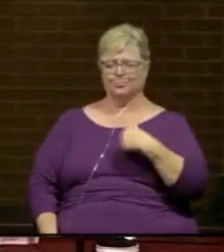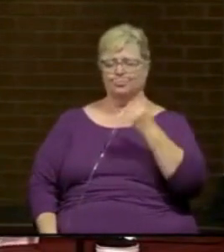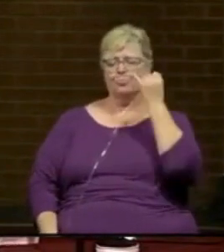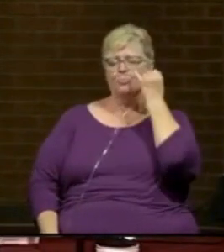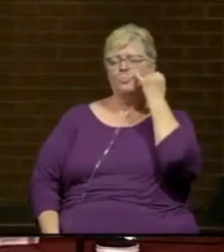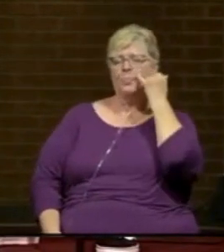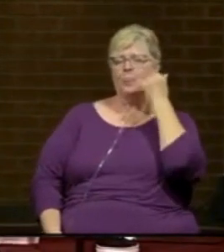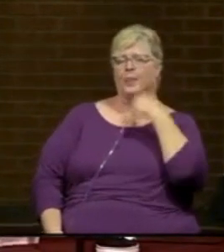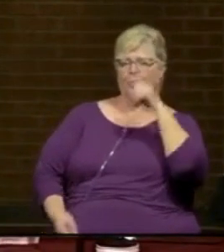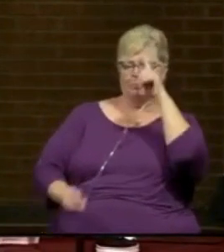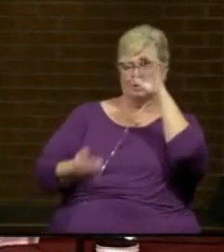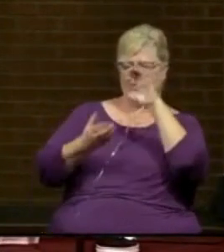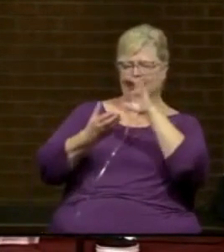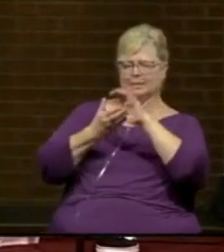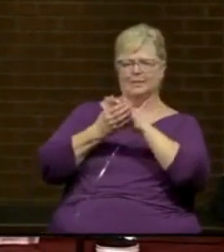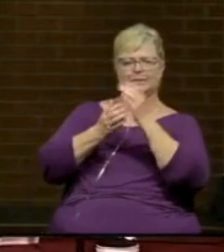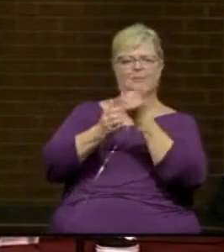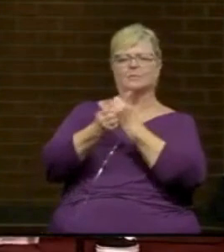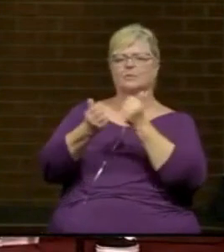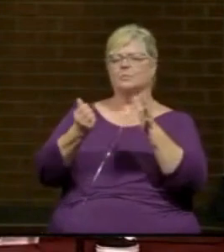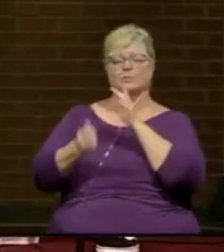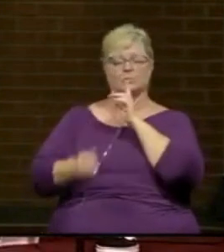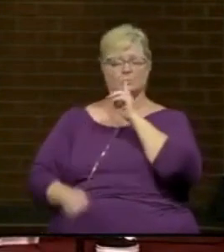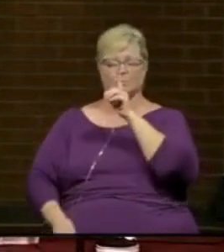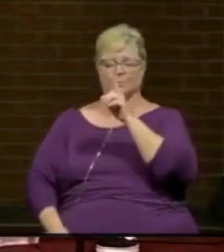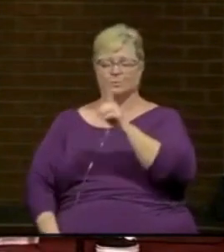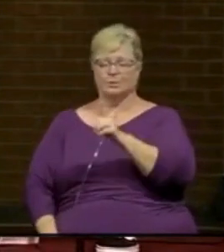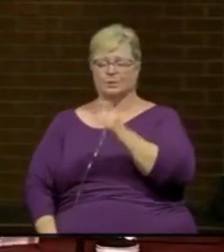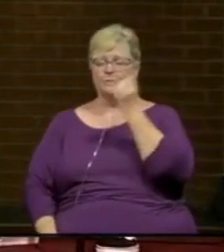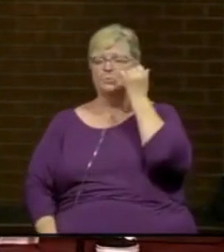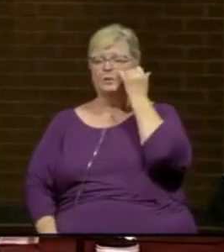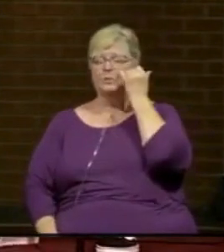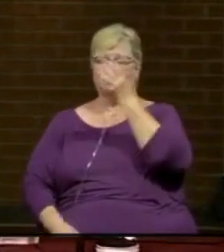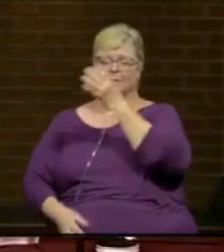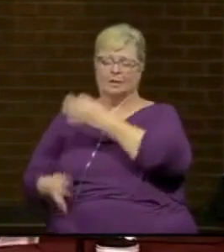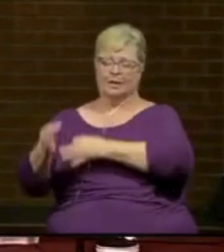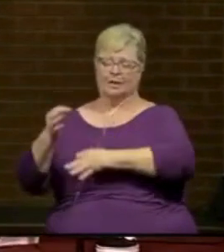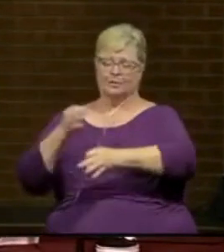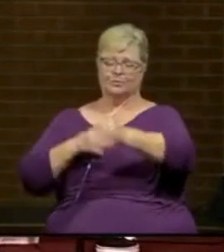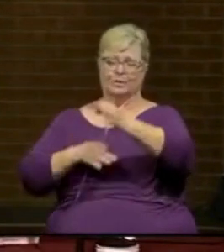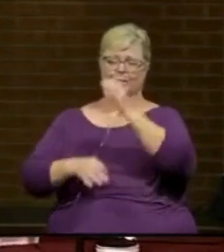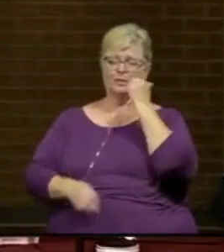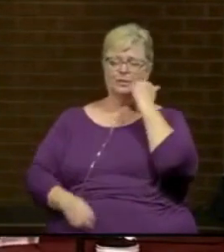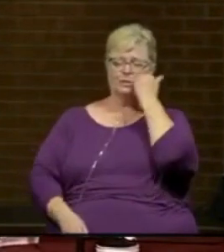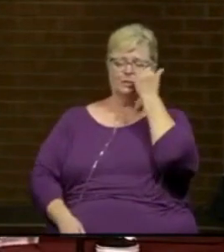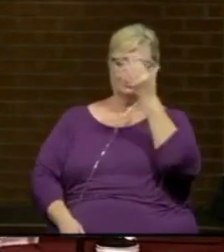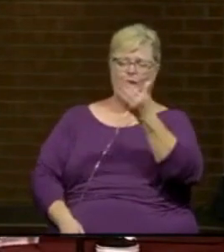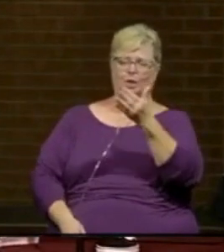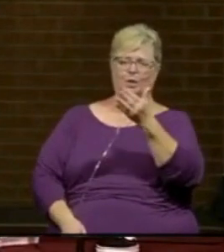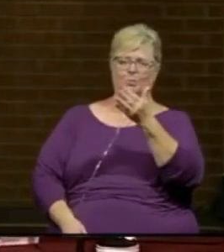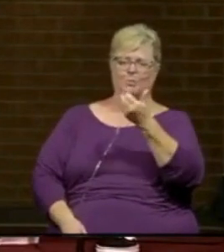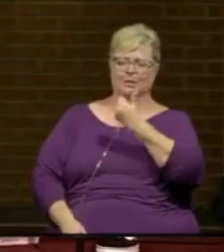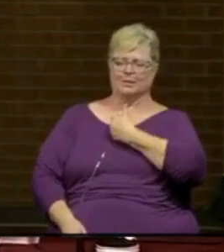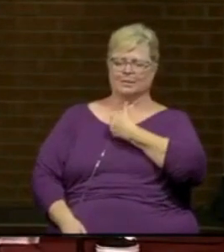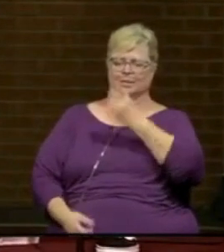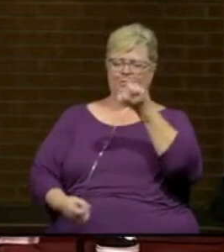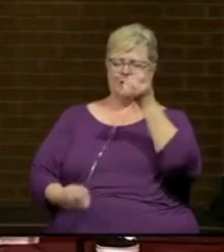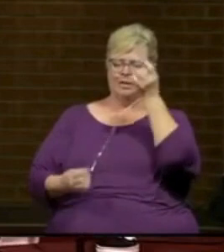I believed it was true? What if I traded the shame and